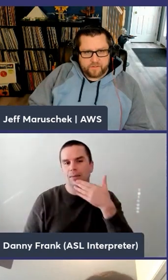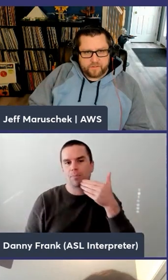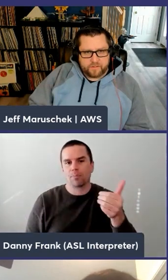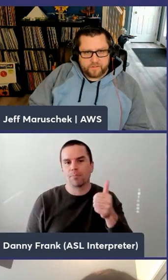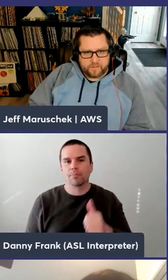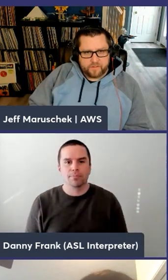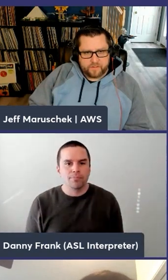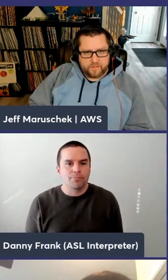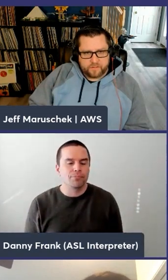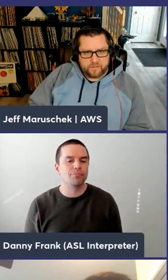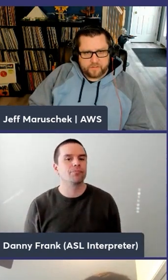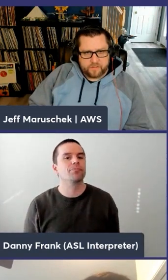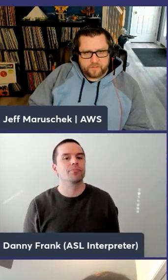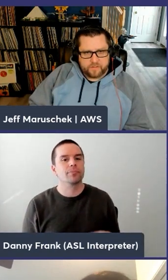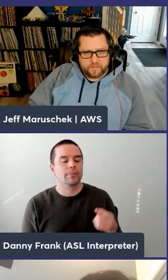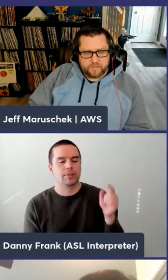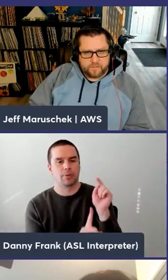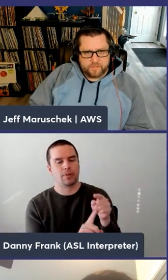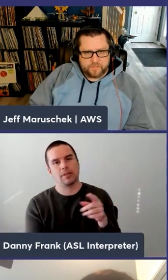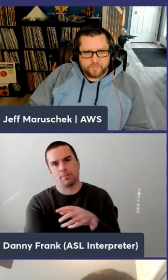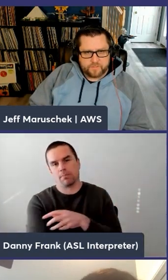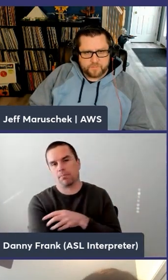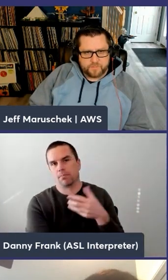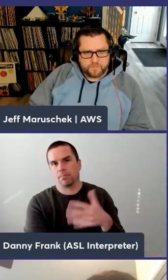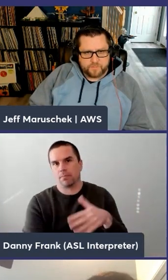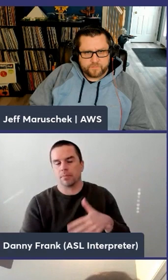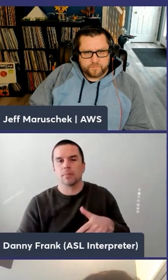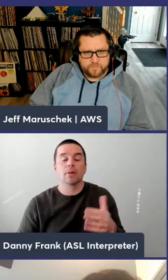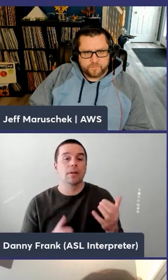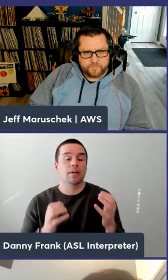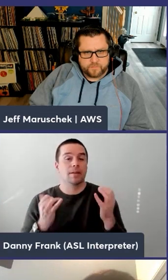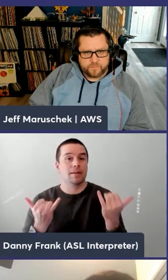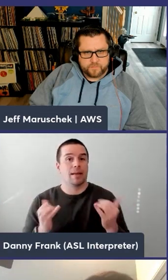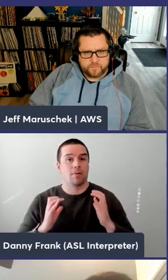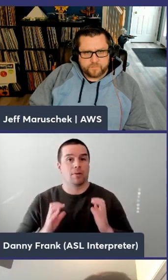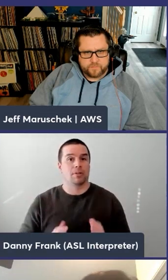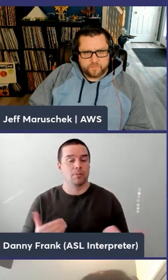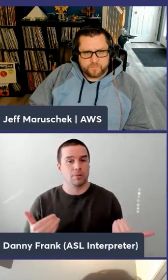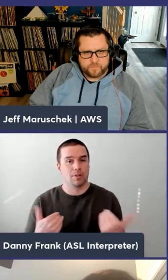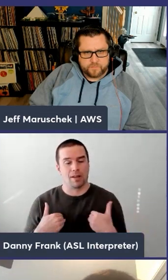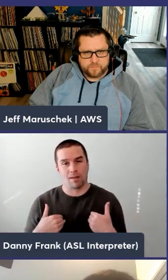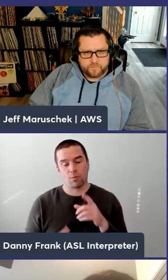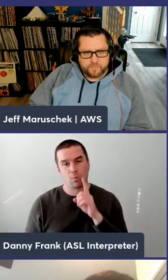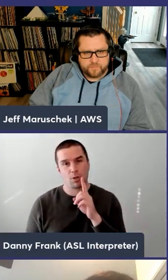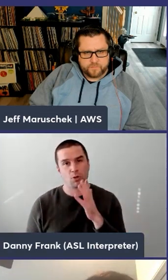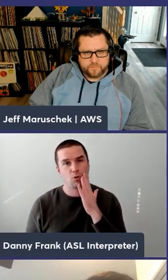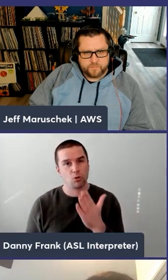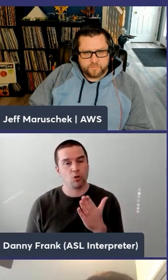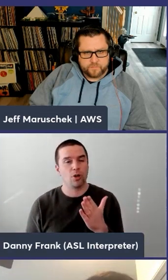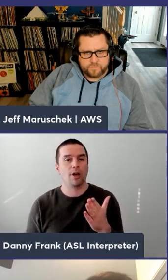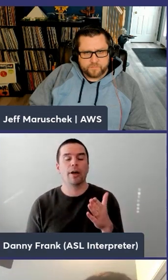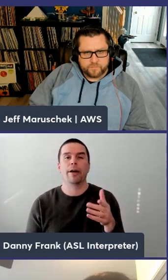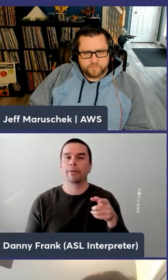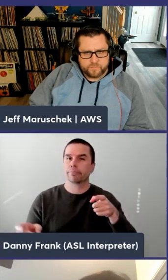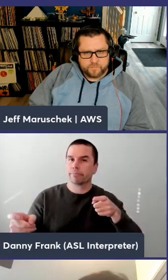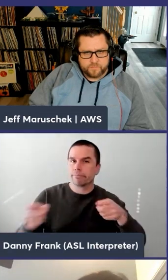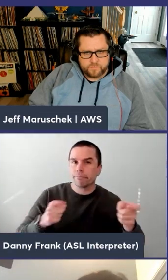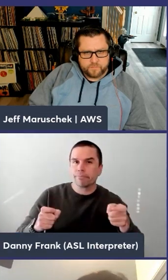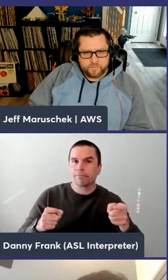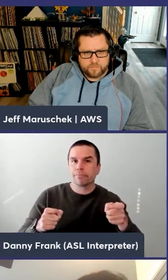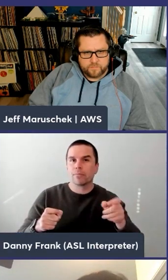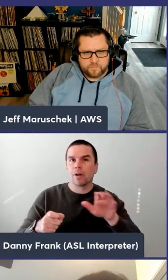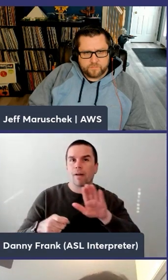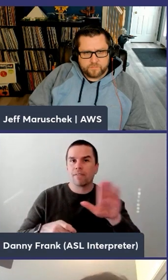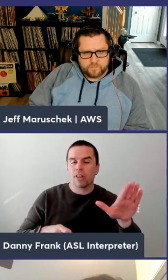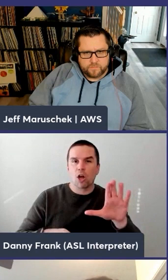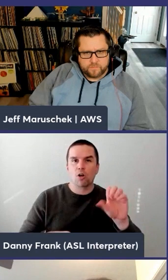mean, this is super powerful because customers now do have a real good, handle on their configurations, right? But then